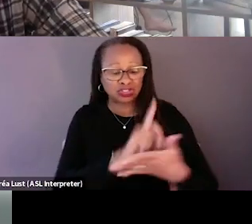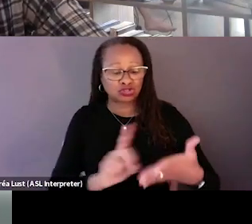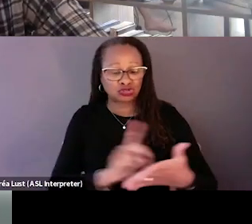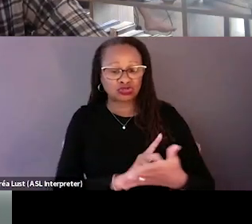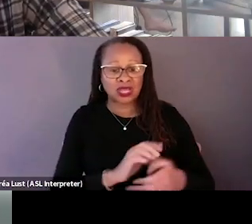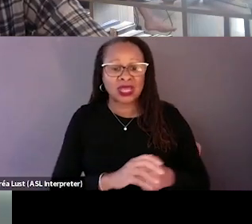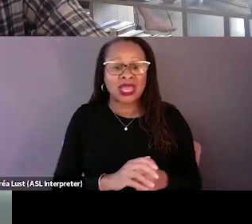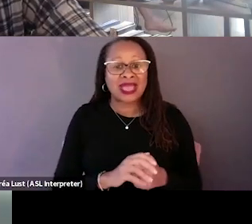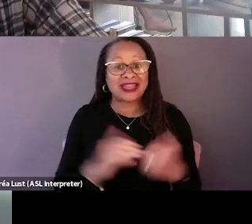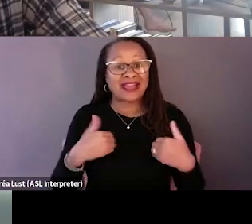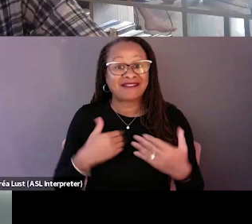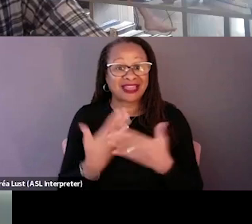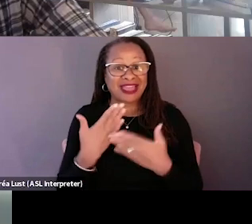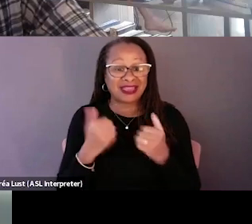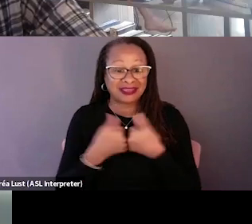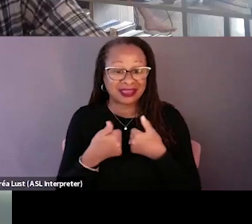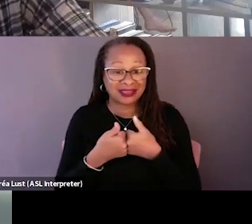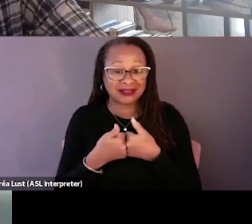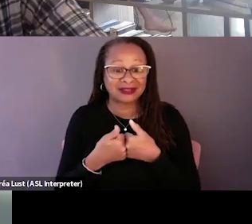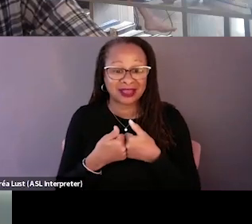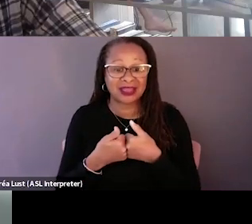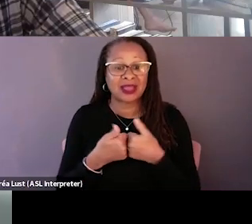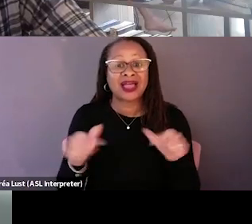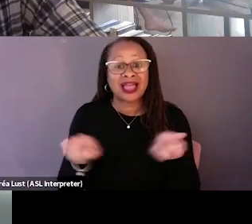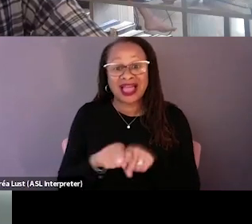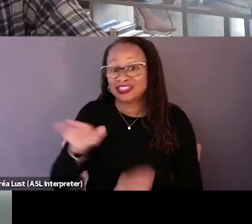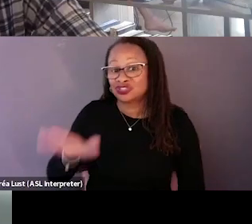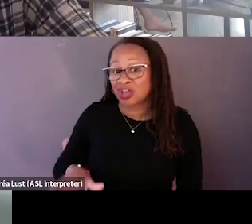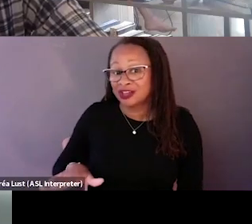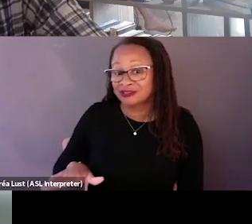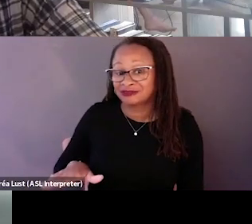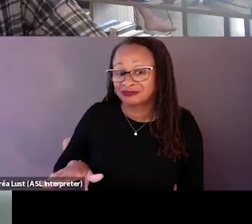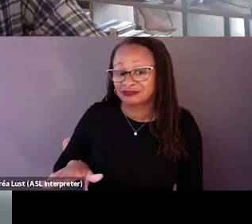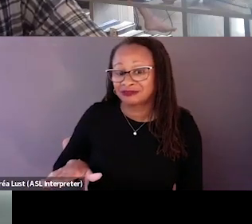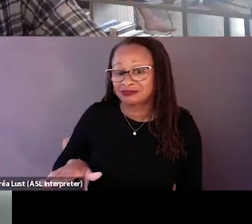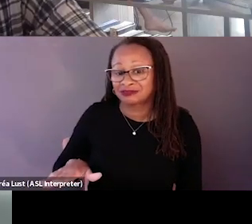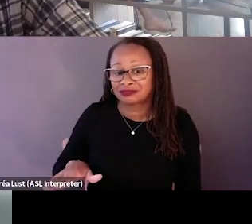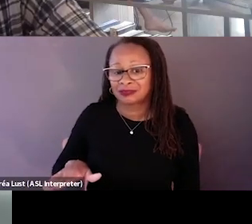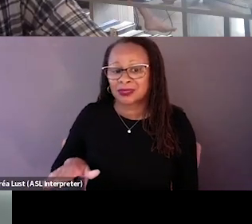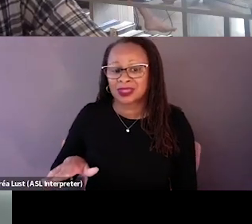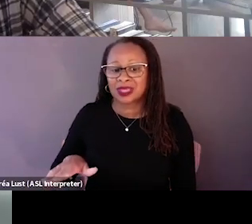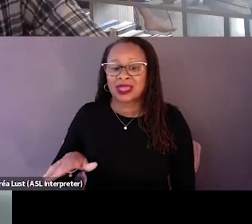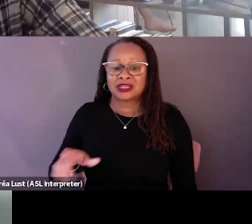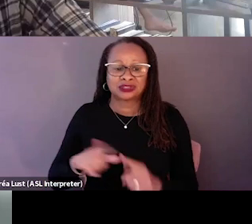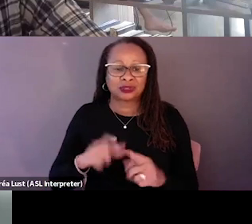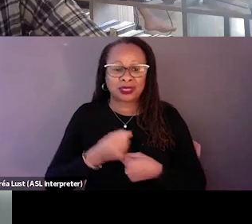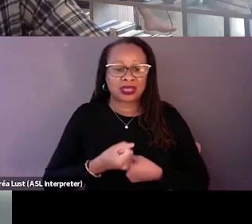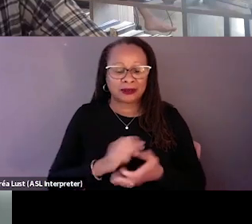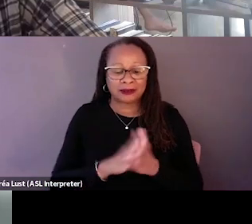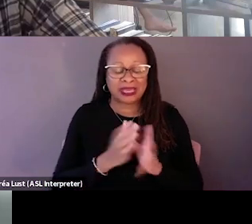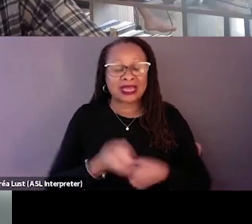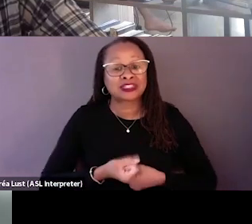hand games as a child, right, into an expression and affirmation